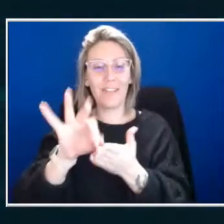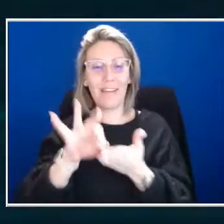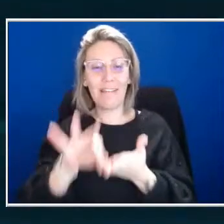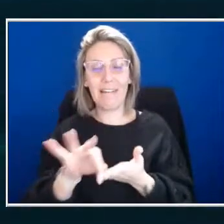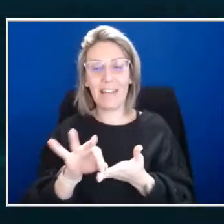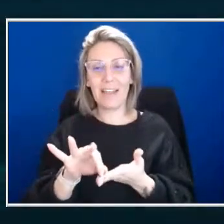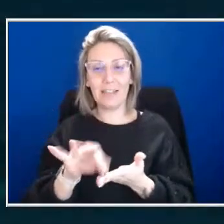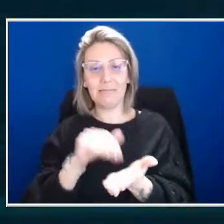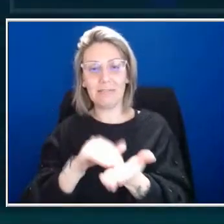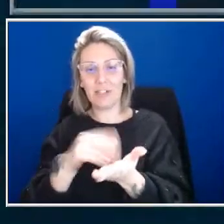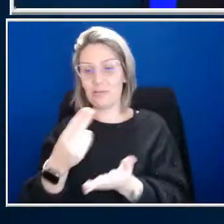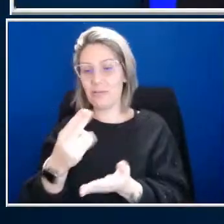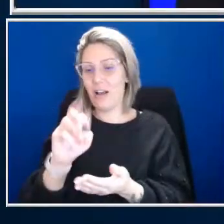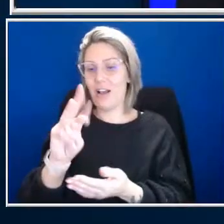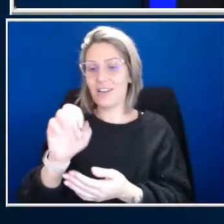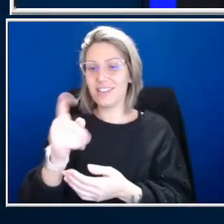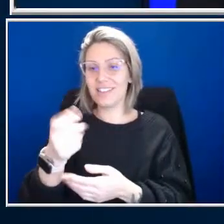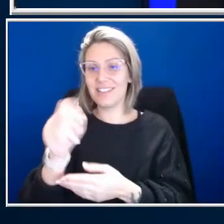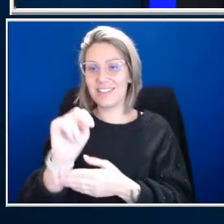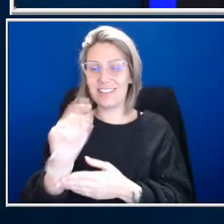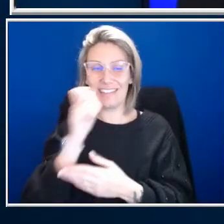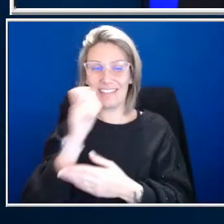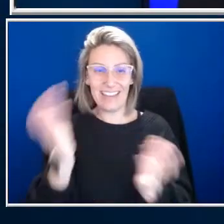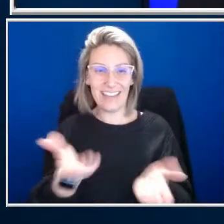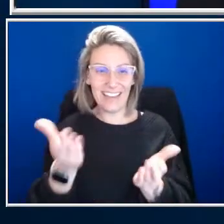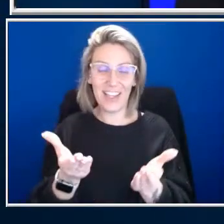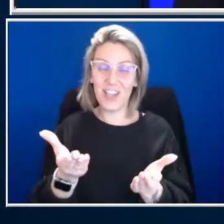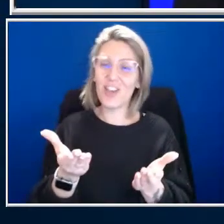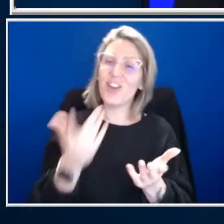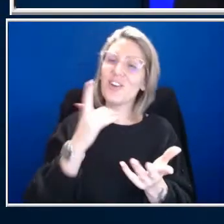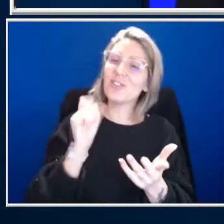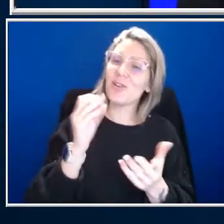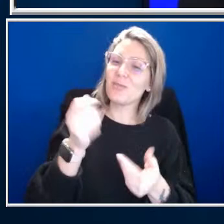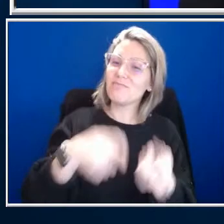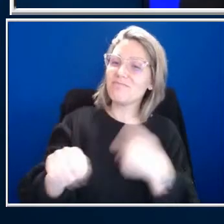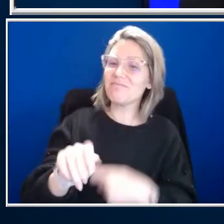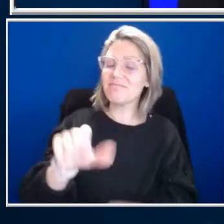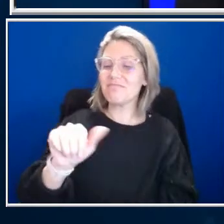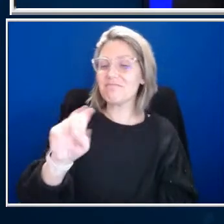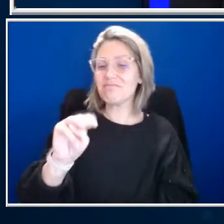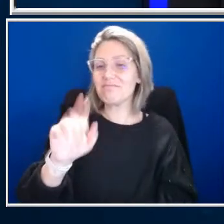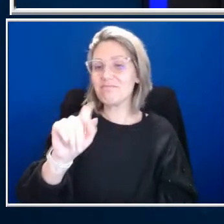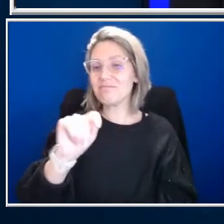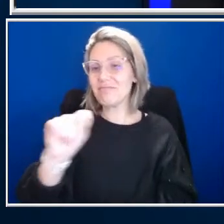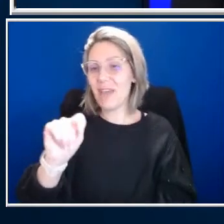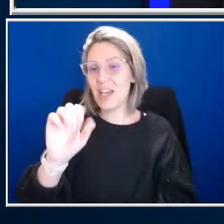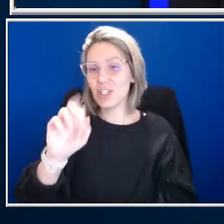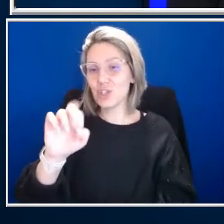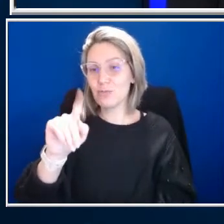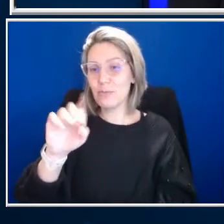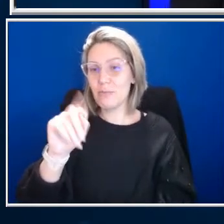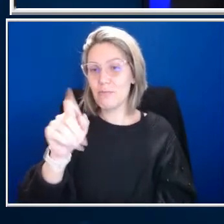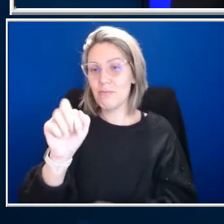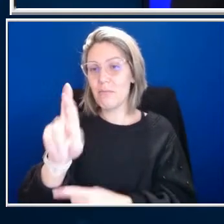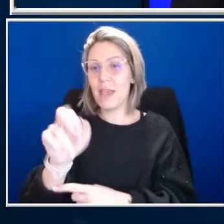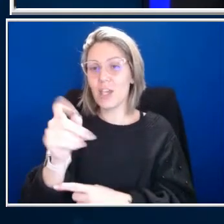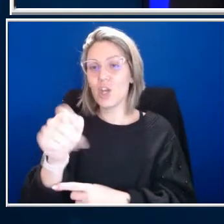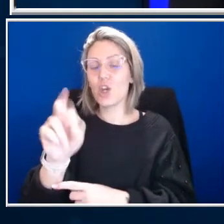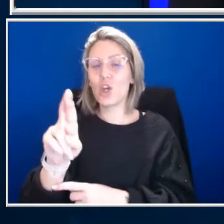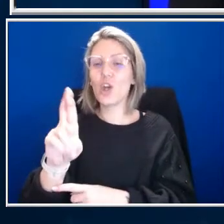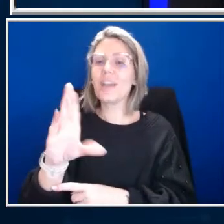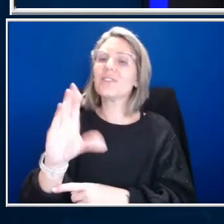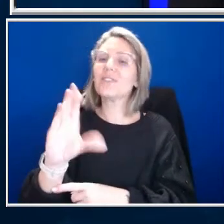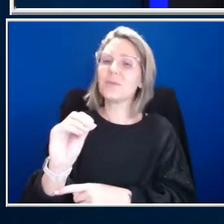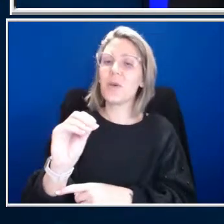happy to have one of his colleagues with us, Dr. Matt Shoemaker. He is the interim co-director of the Division of Infectious Diseases. And